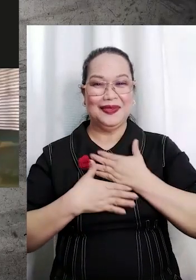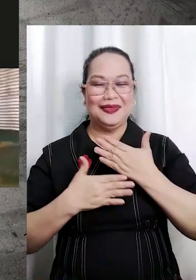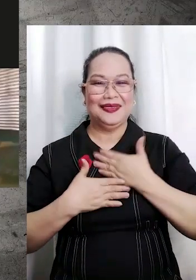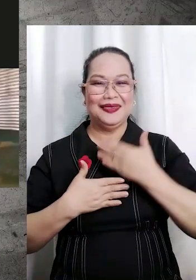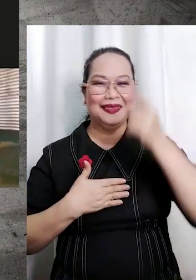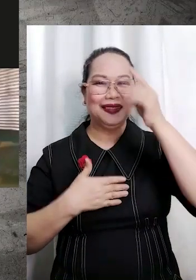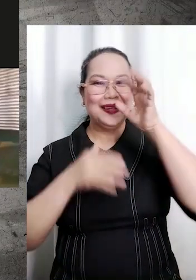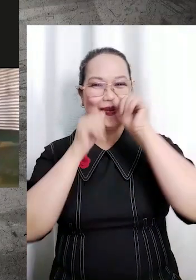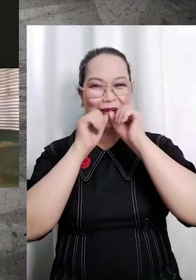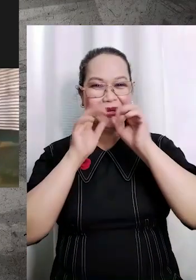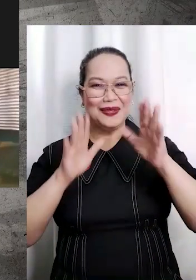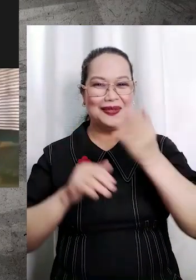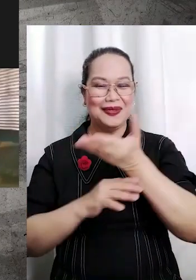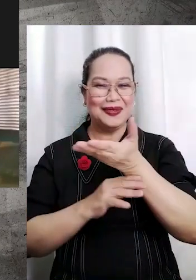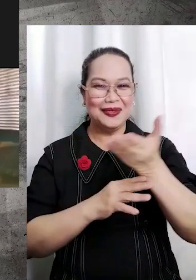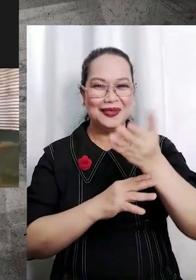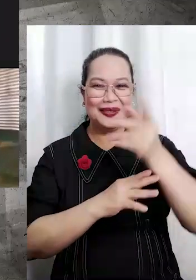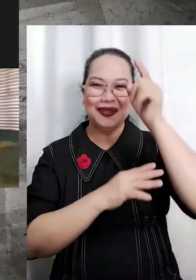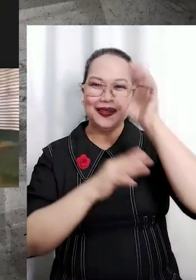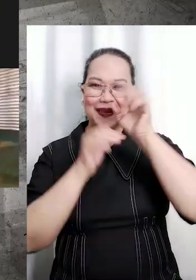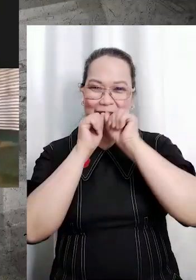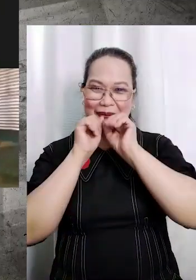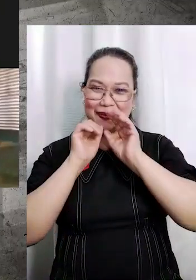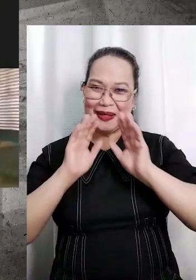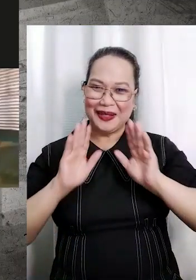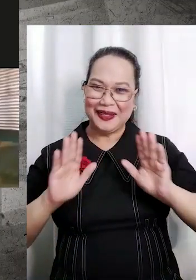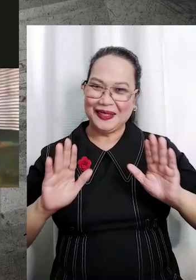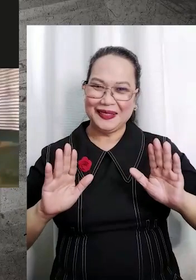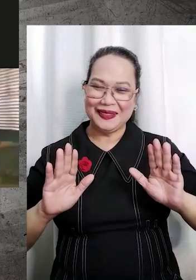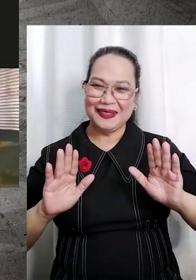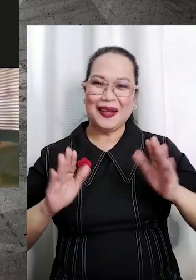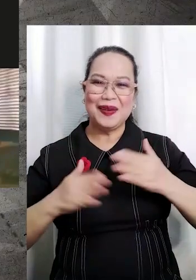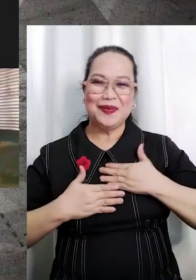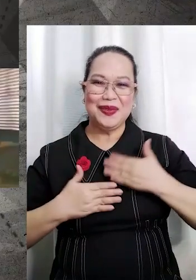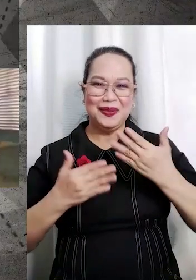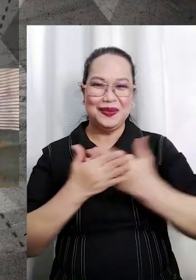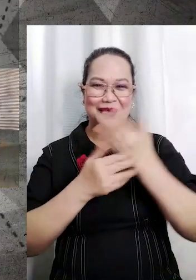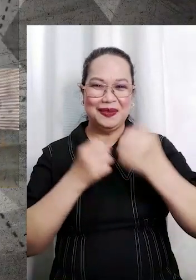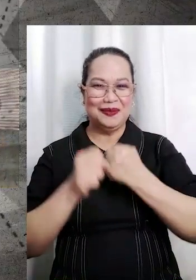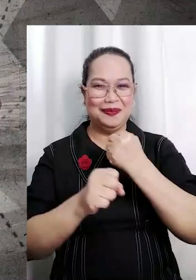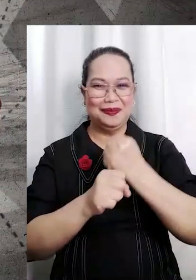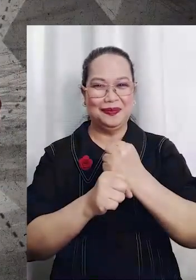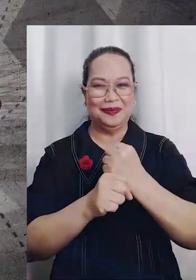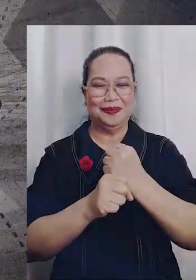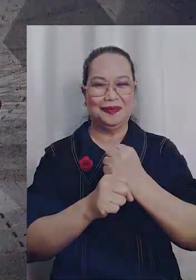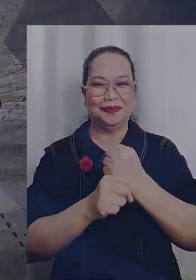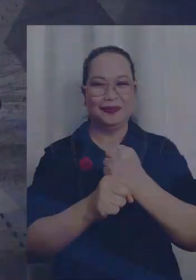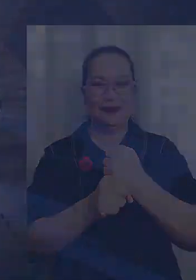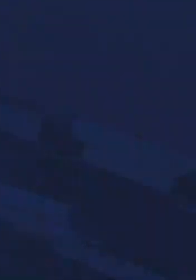Year po. God bless you all. God bless you. God bless you. God bless. Happy New Year.